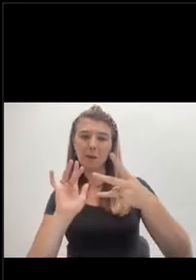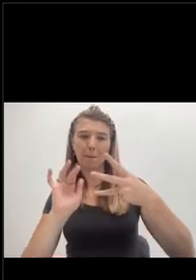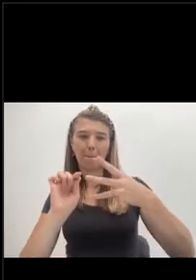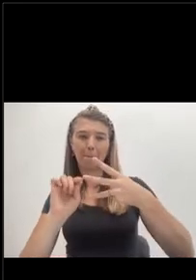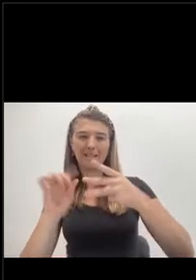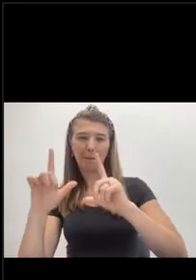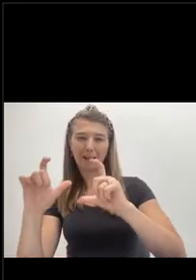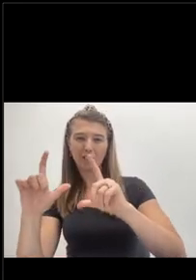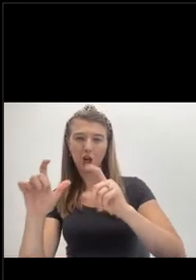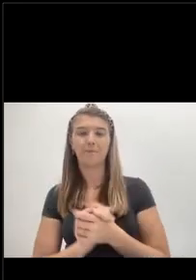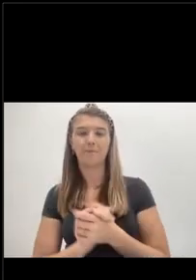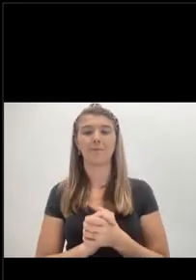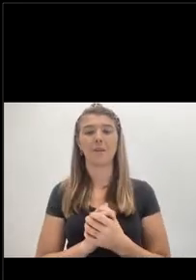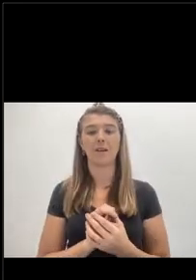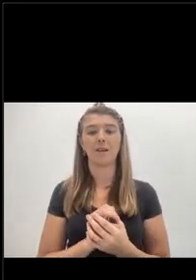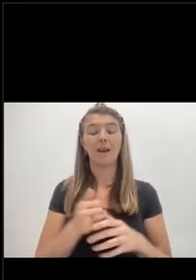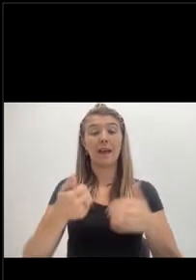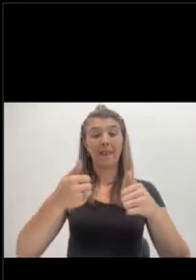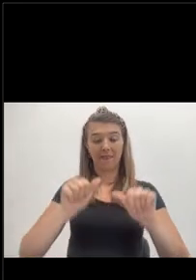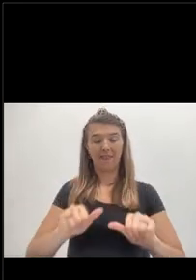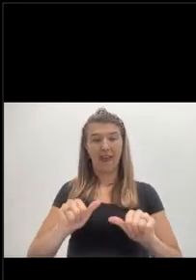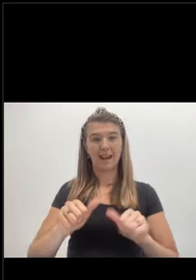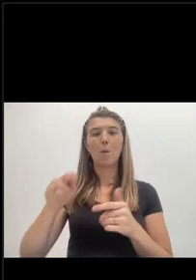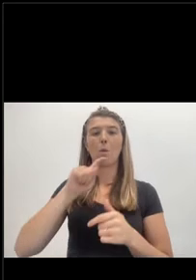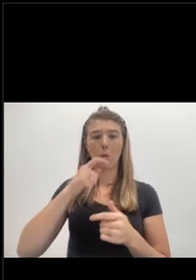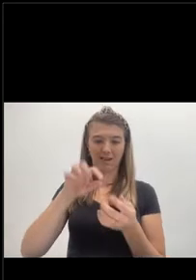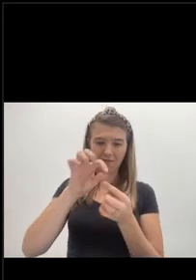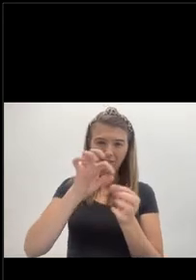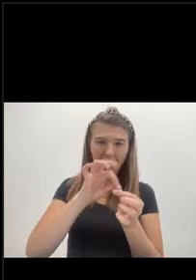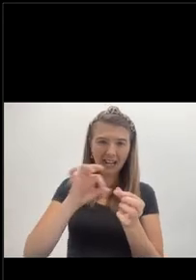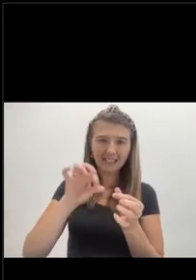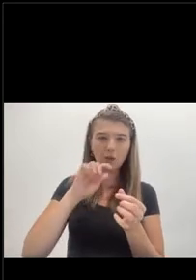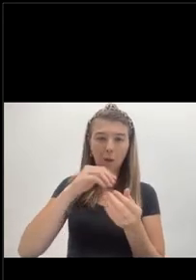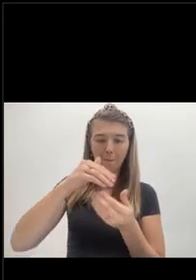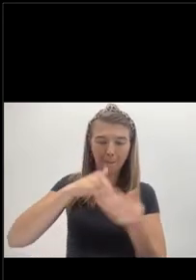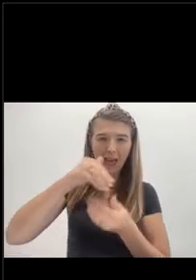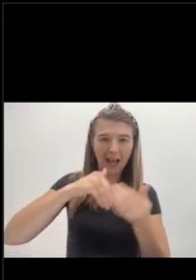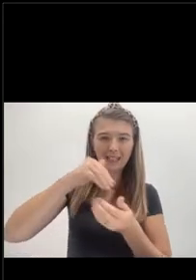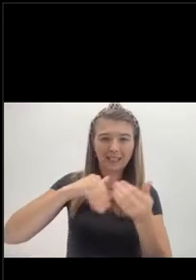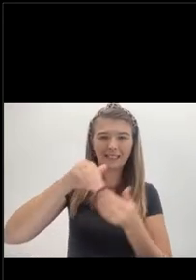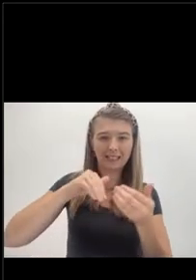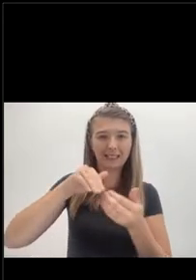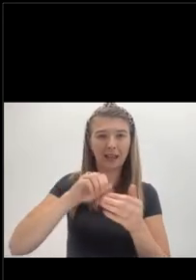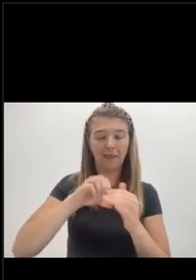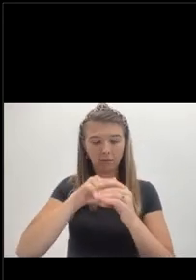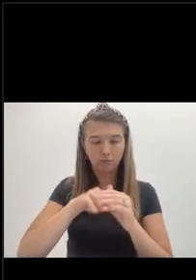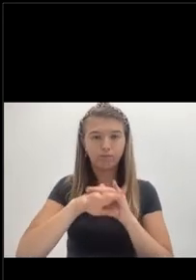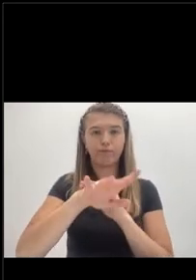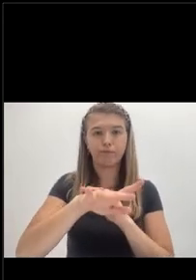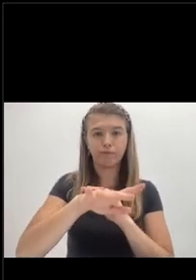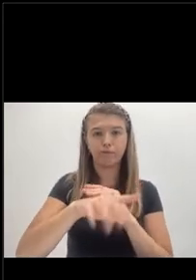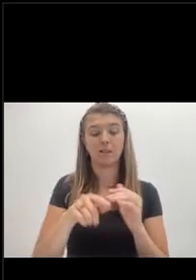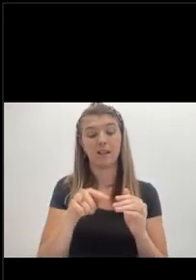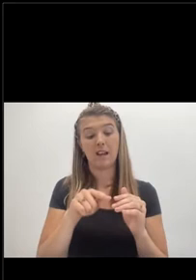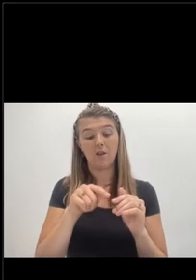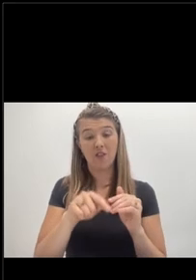these flakes in fountain blenders before they enter an extruder. In the extruder, obviously this is melted and